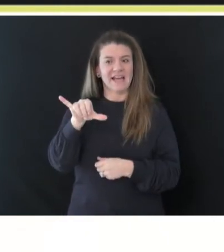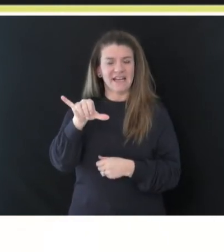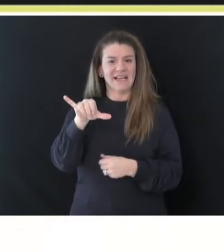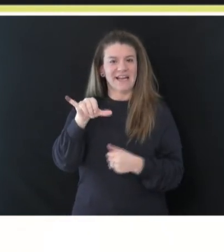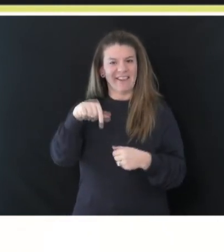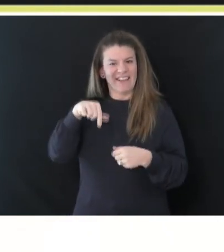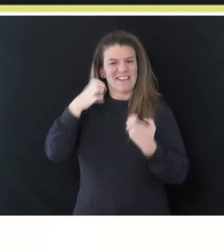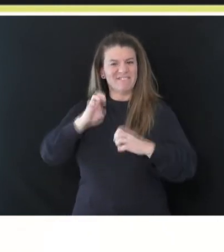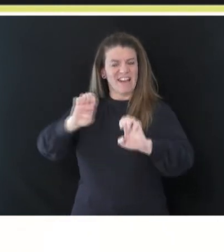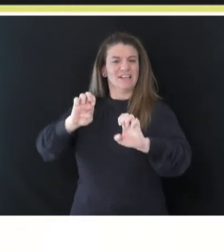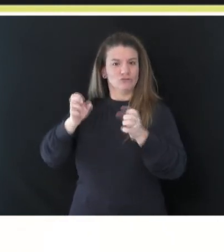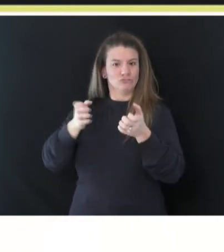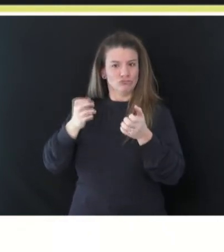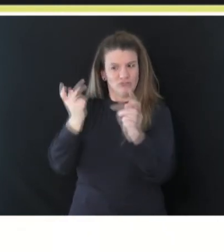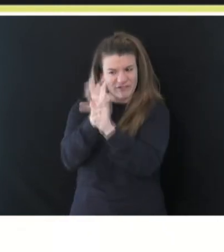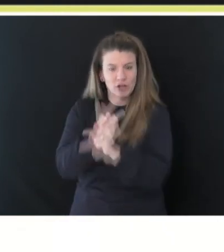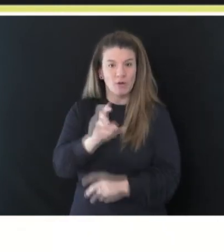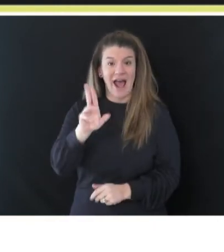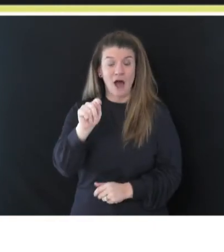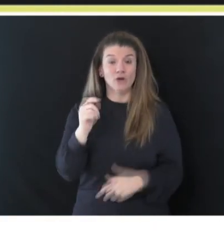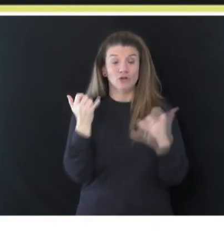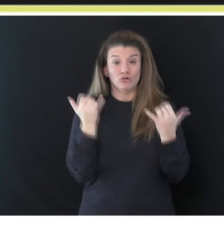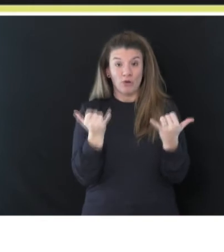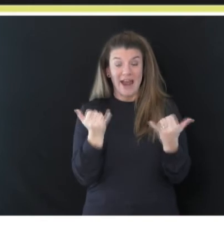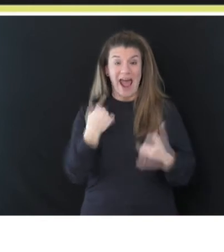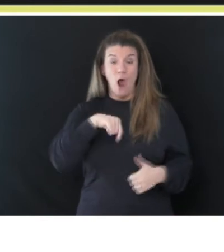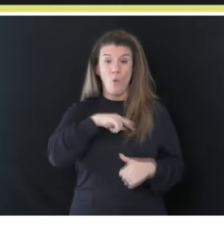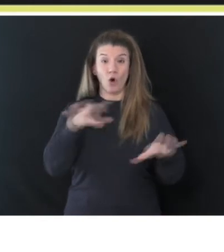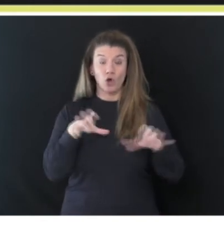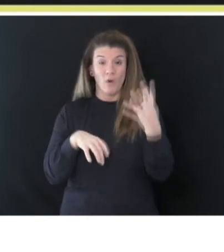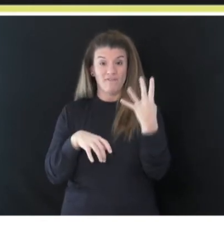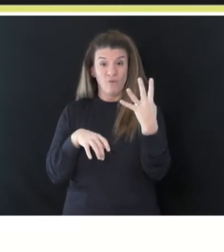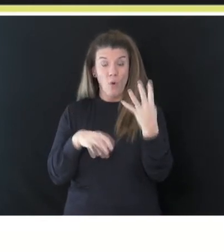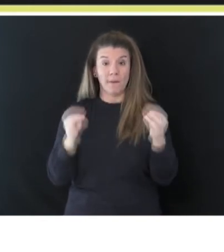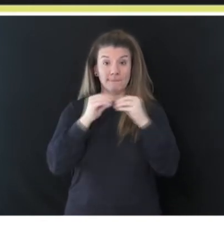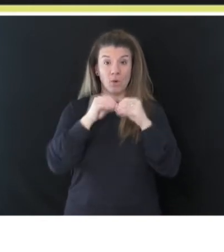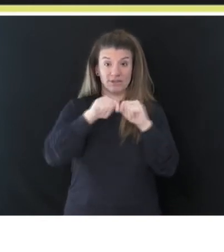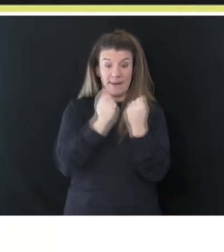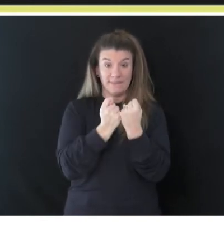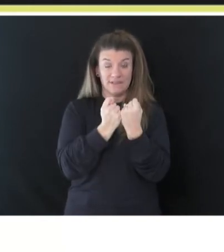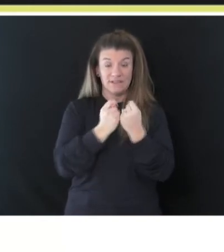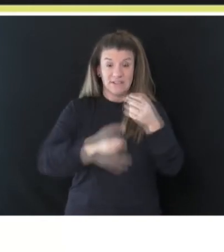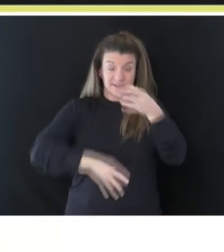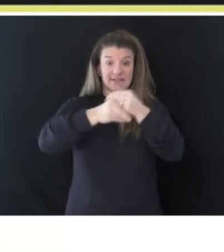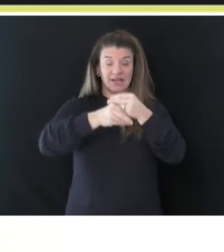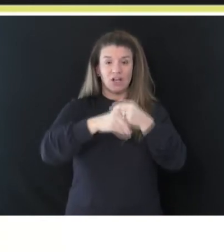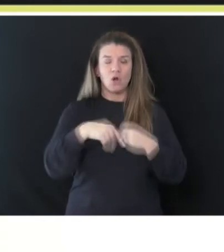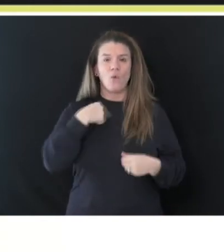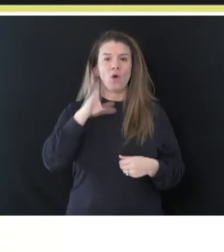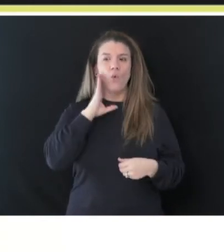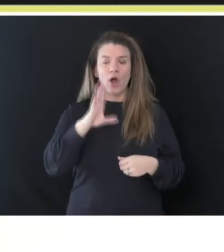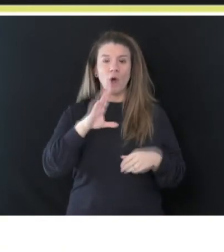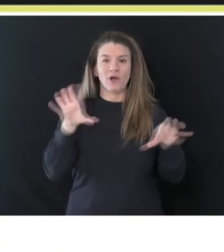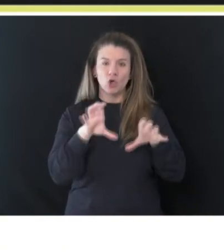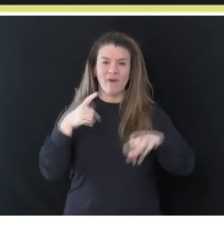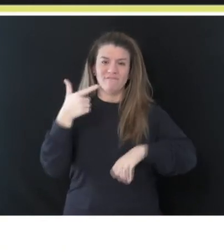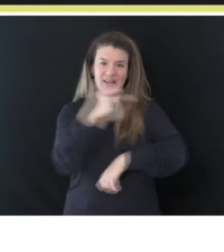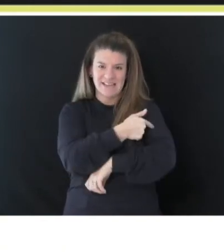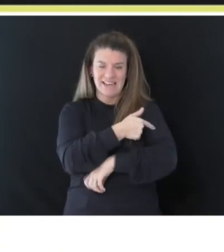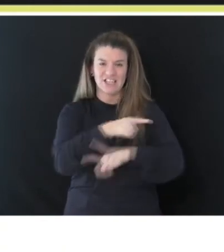well. So we right now putting together 4 additional teams that's going to be doing vaccination